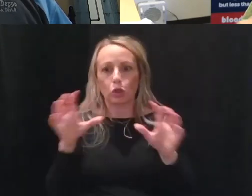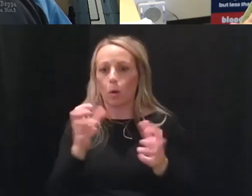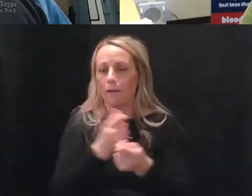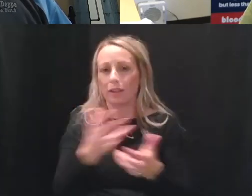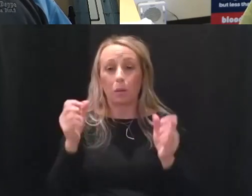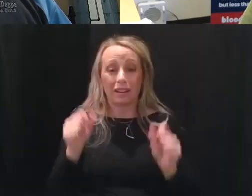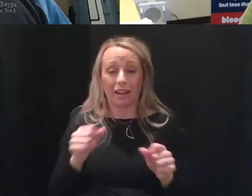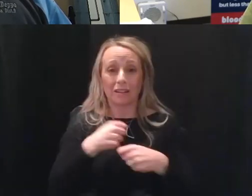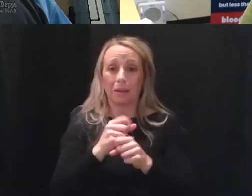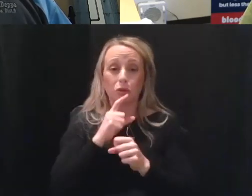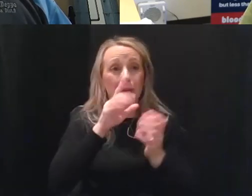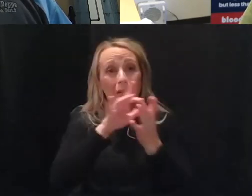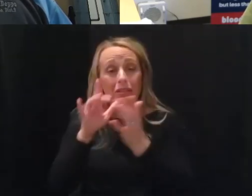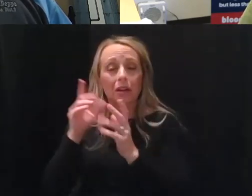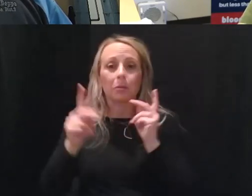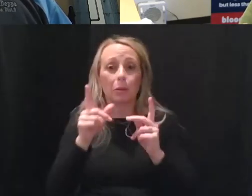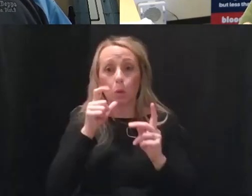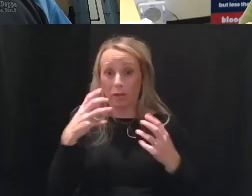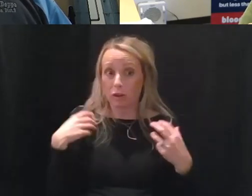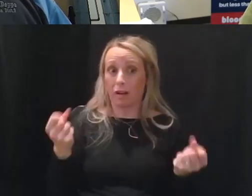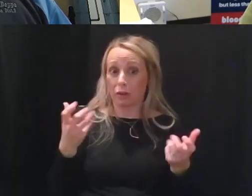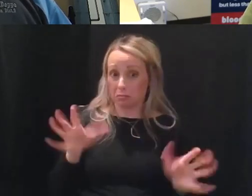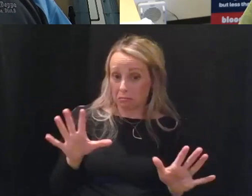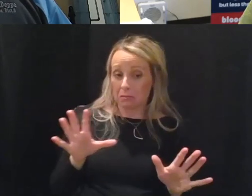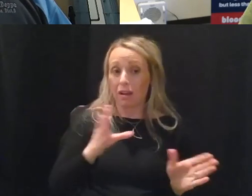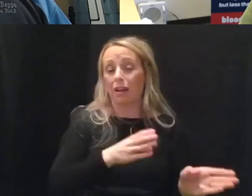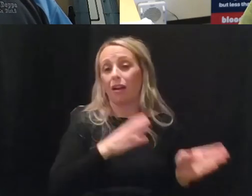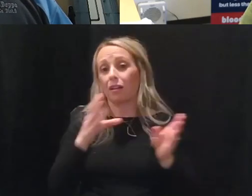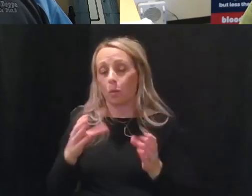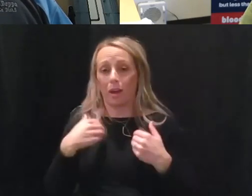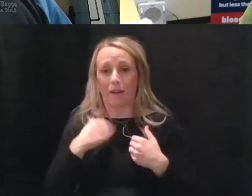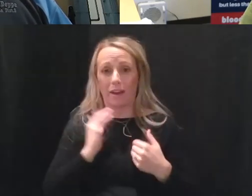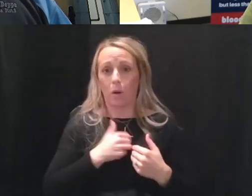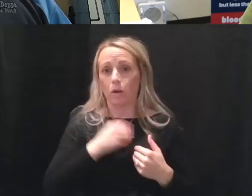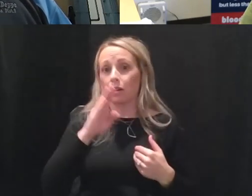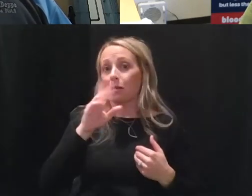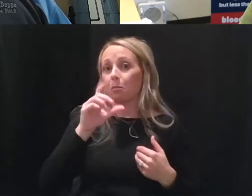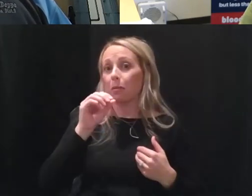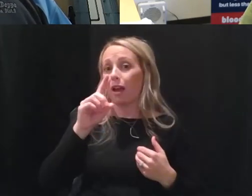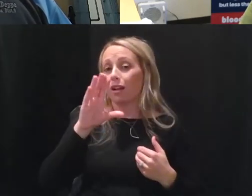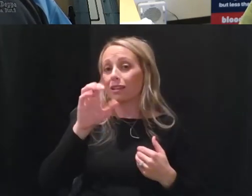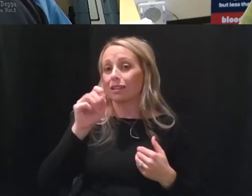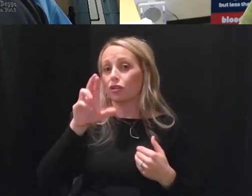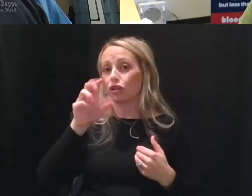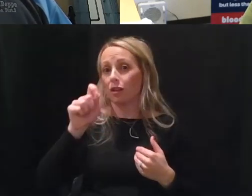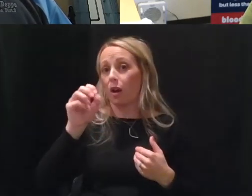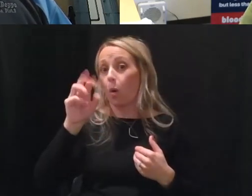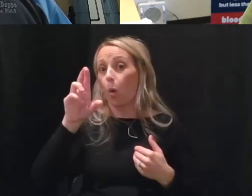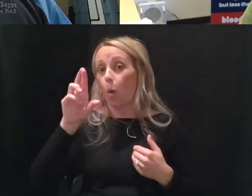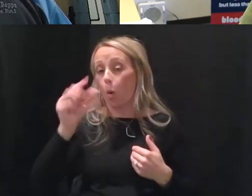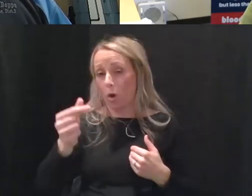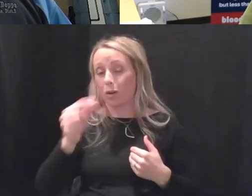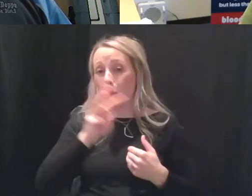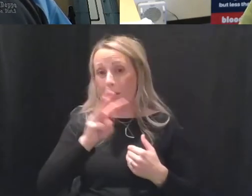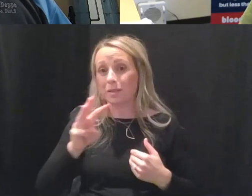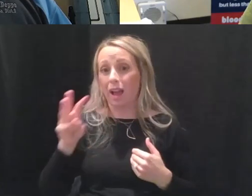in contact with people who have recovered. We have our website, bloodcenter.org, where you can have your provider